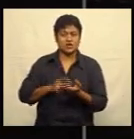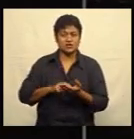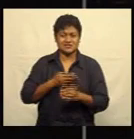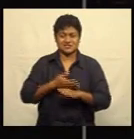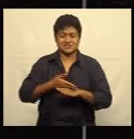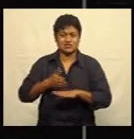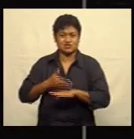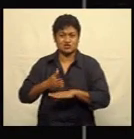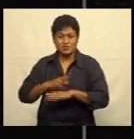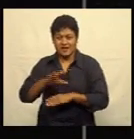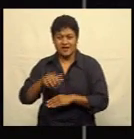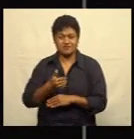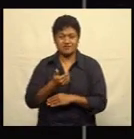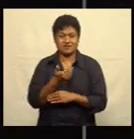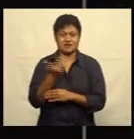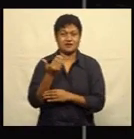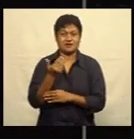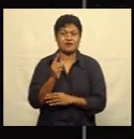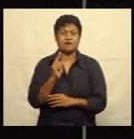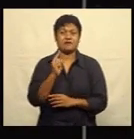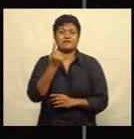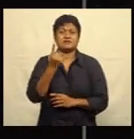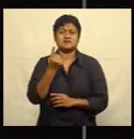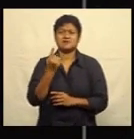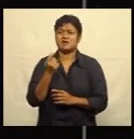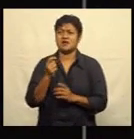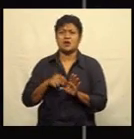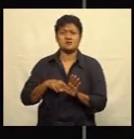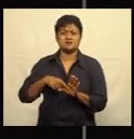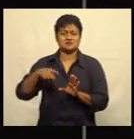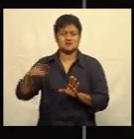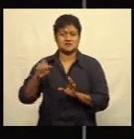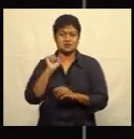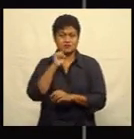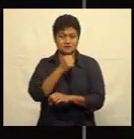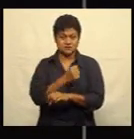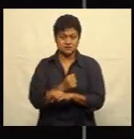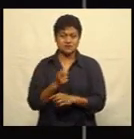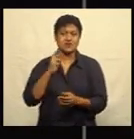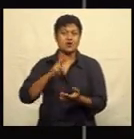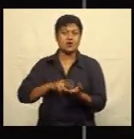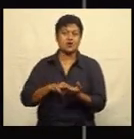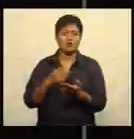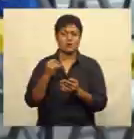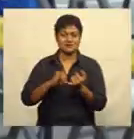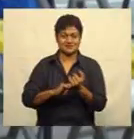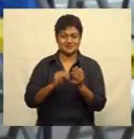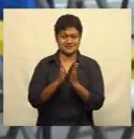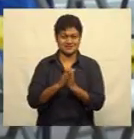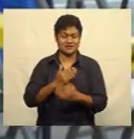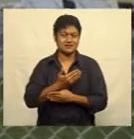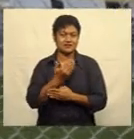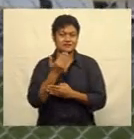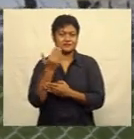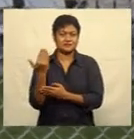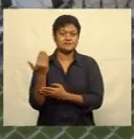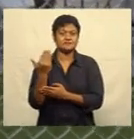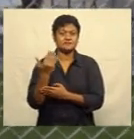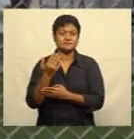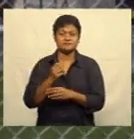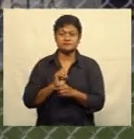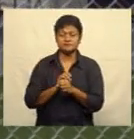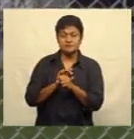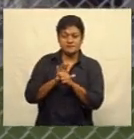The first case outside of overseas arrivals was recorded on Sunday. Pranita Prakash reports. The active COVID-19 cases